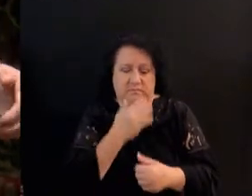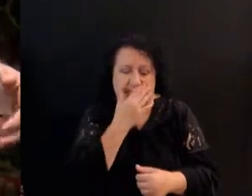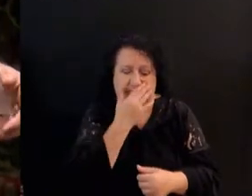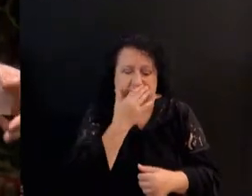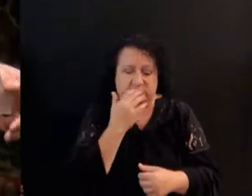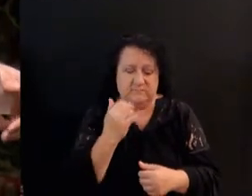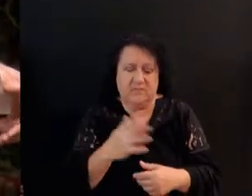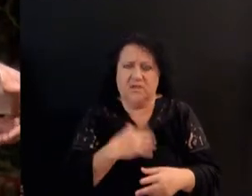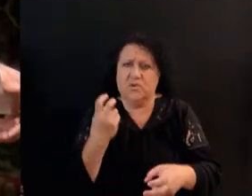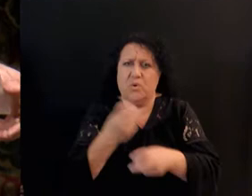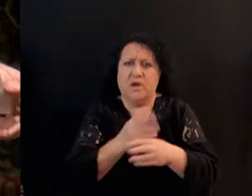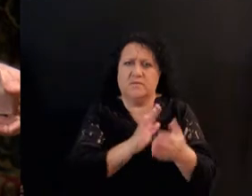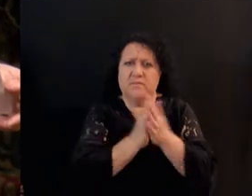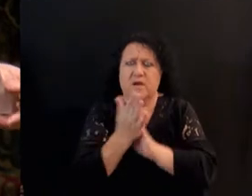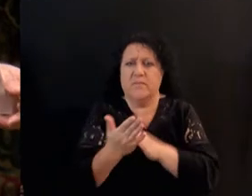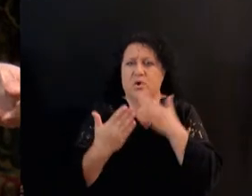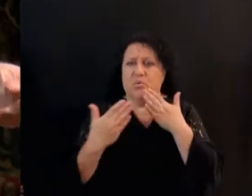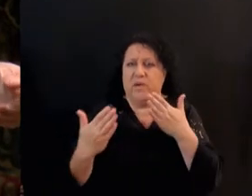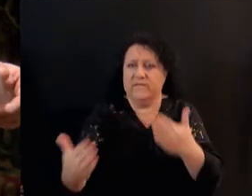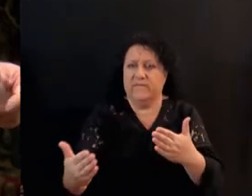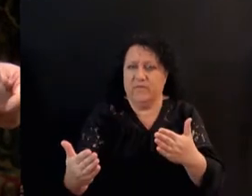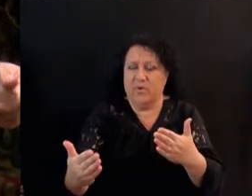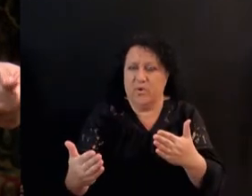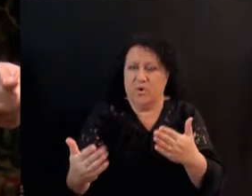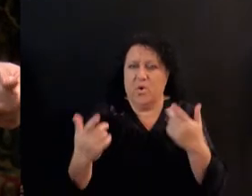we are envious of one another.